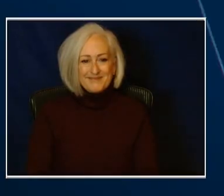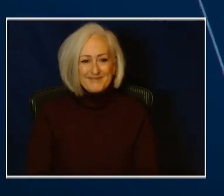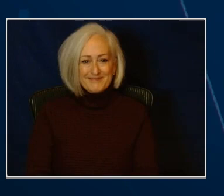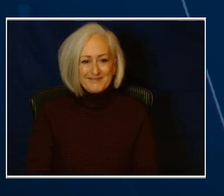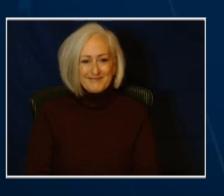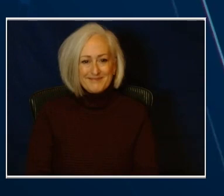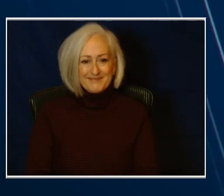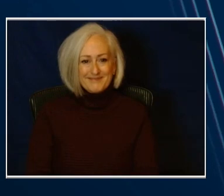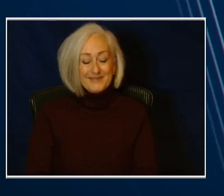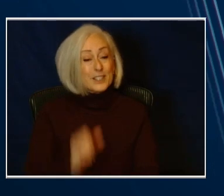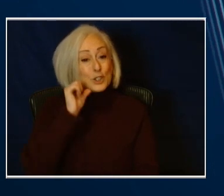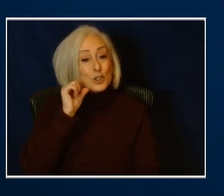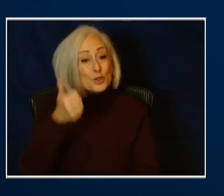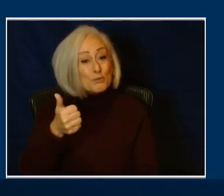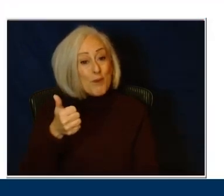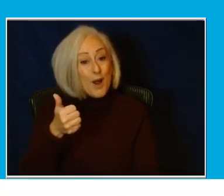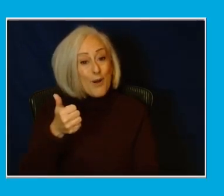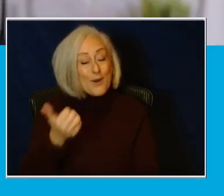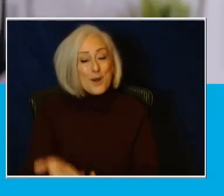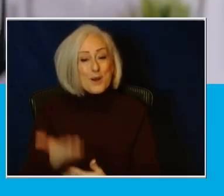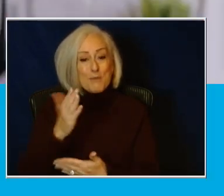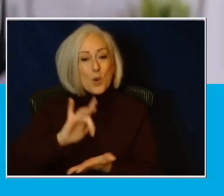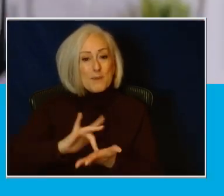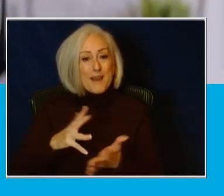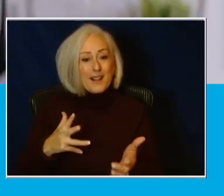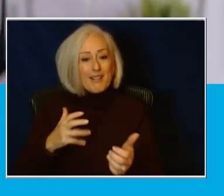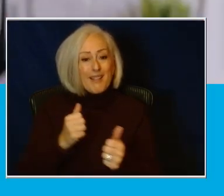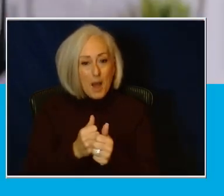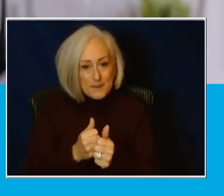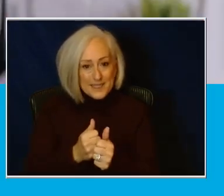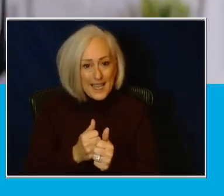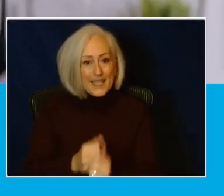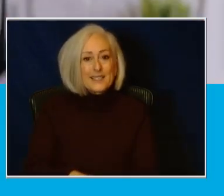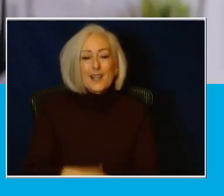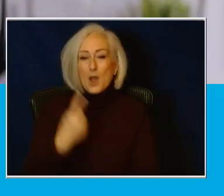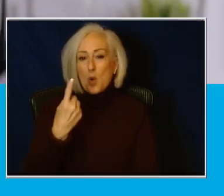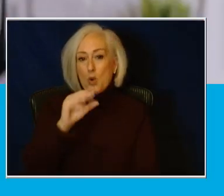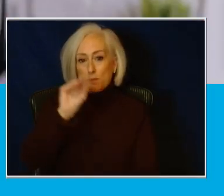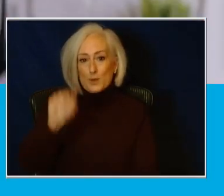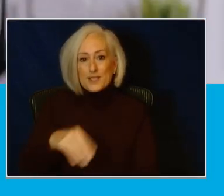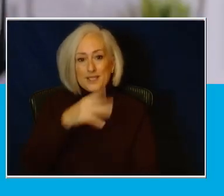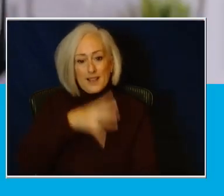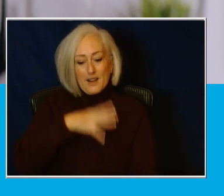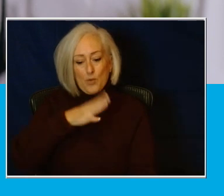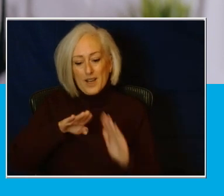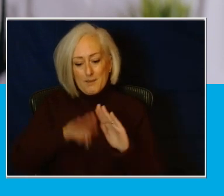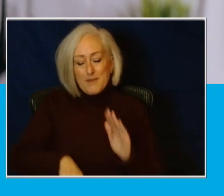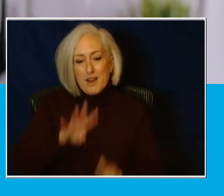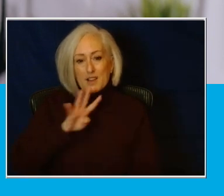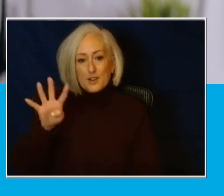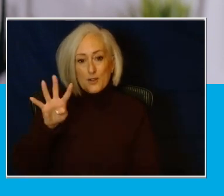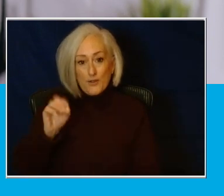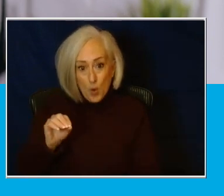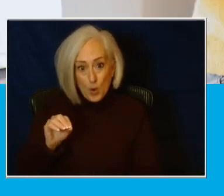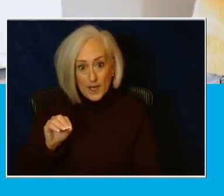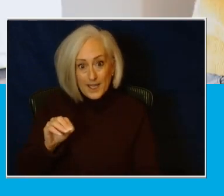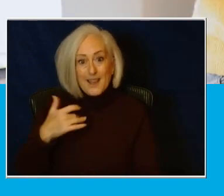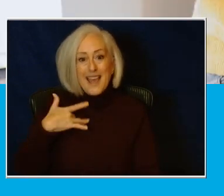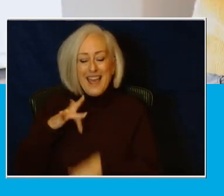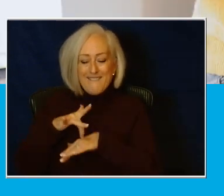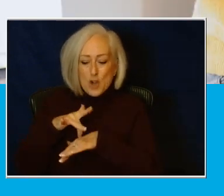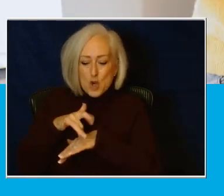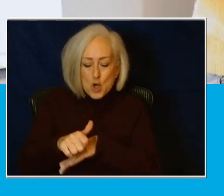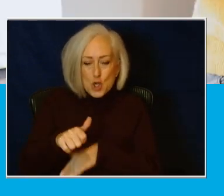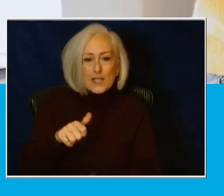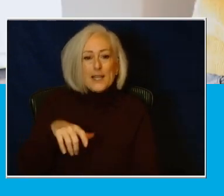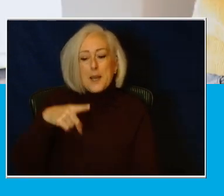Coming up tomorrow on the Morning Medical Update, about 1% of women under 40 experience early menopause. But did